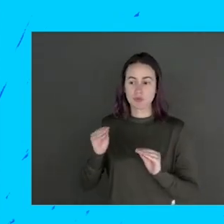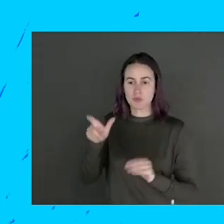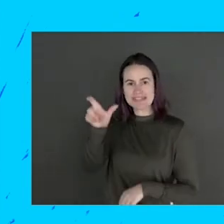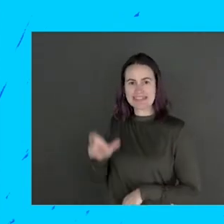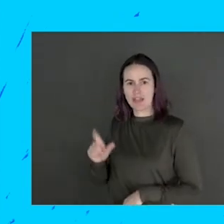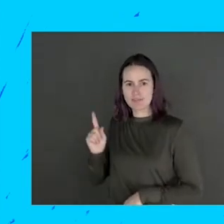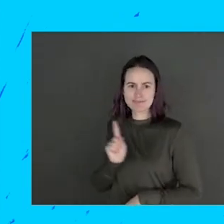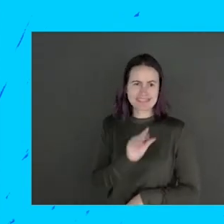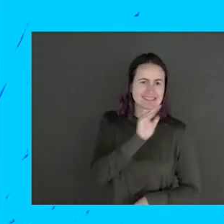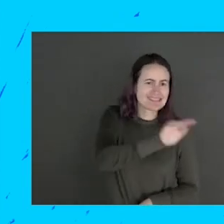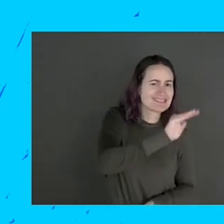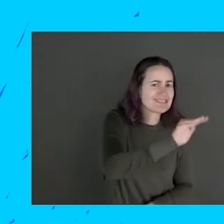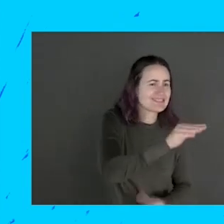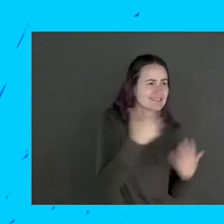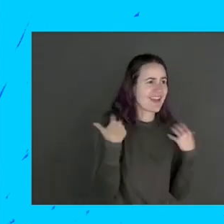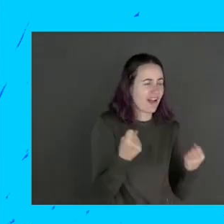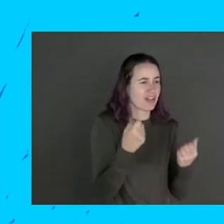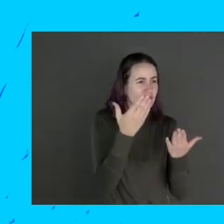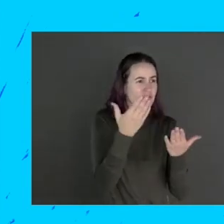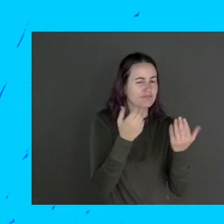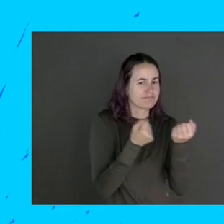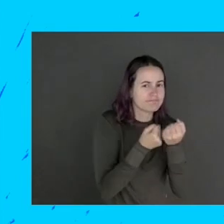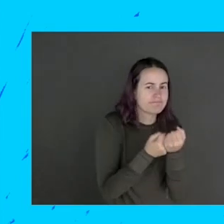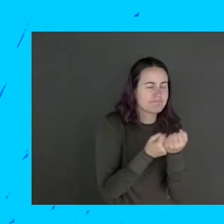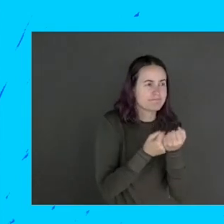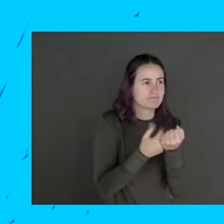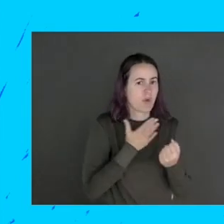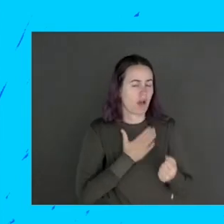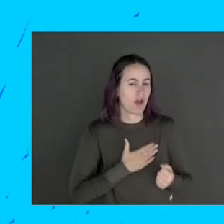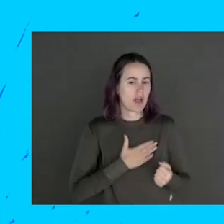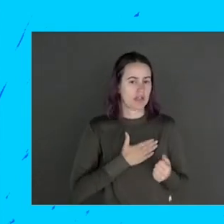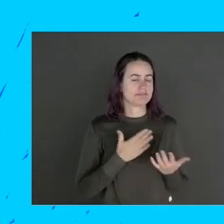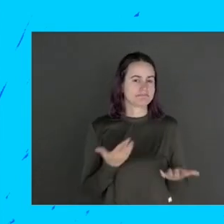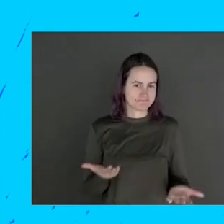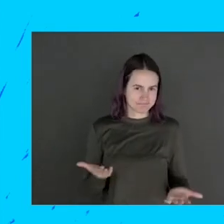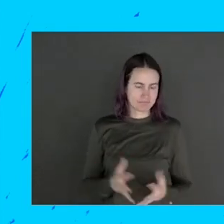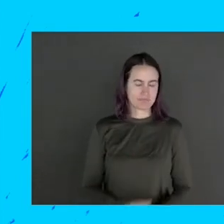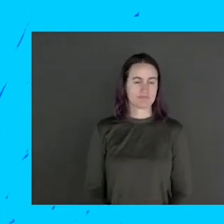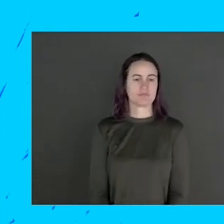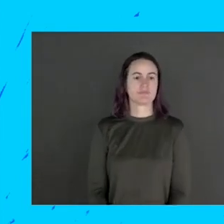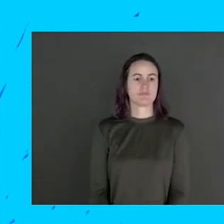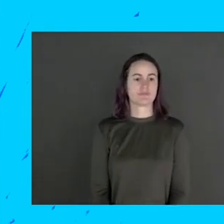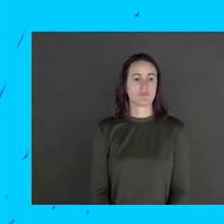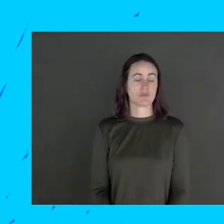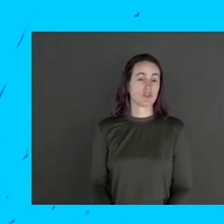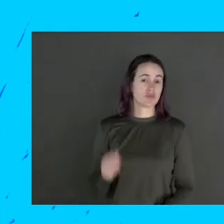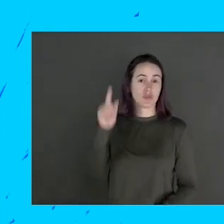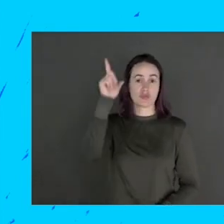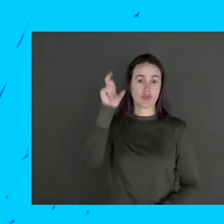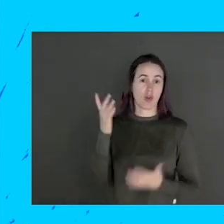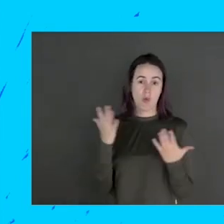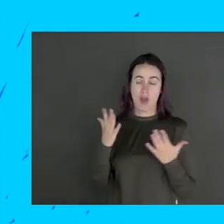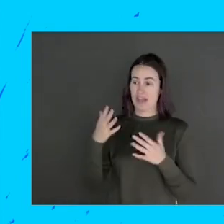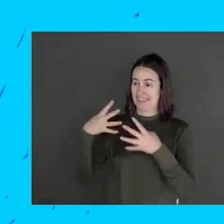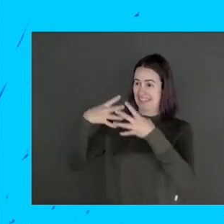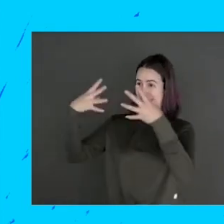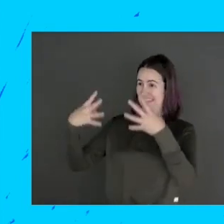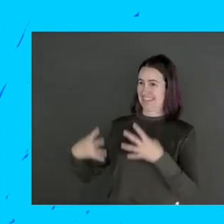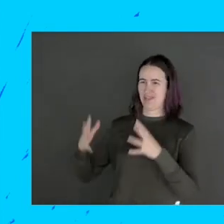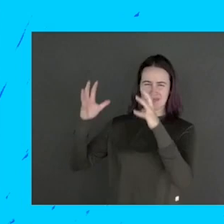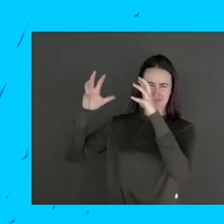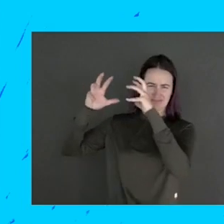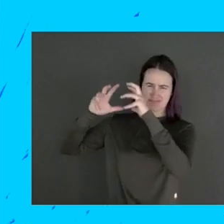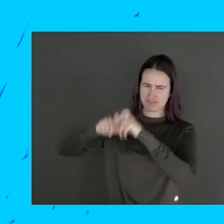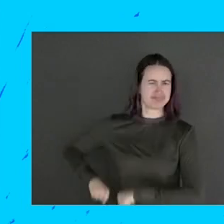own. So we need to start by deconstructing and making sure that